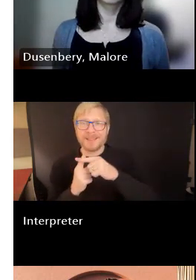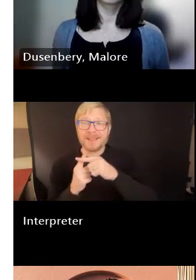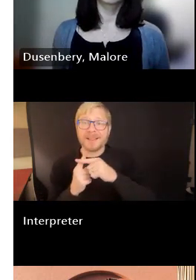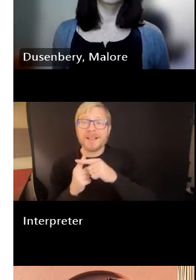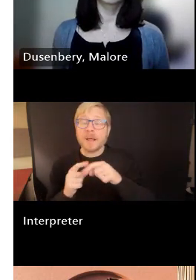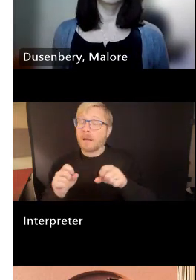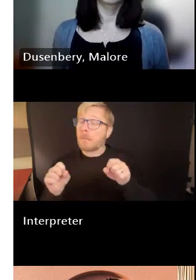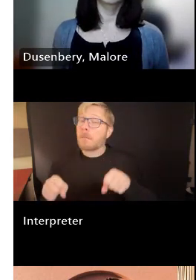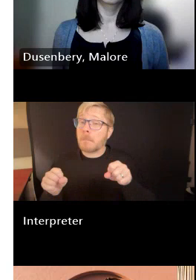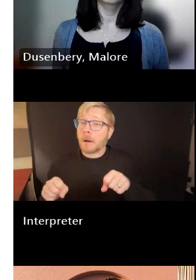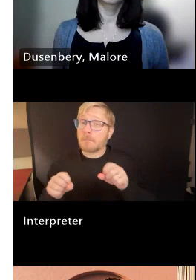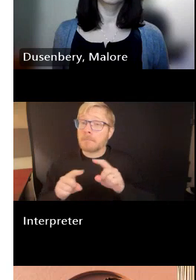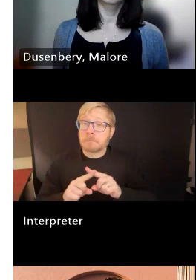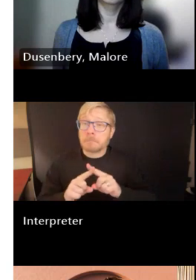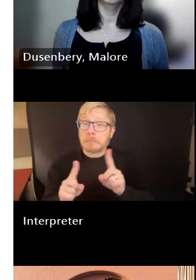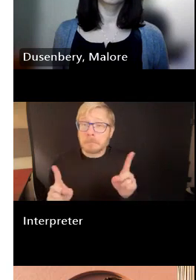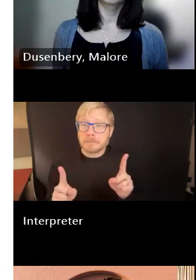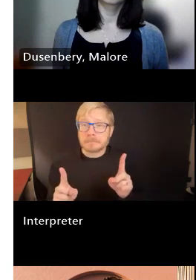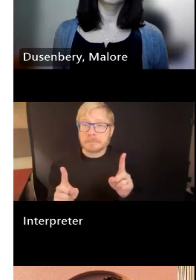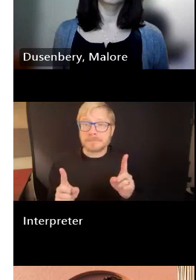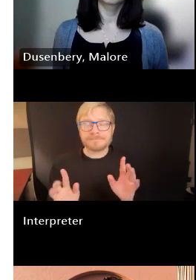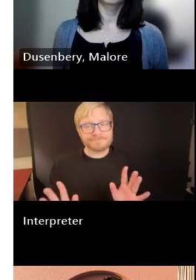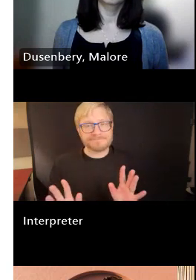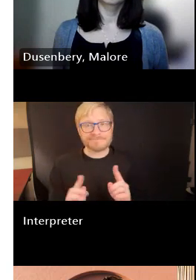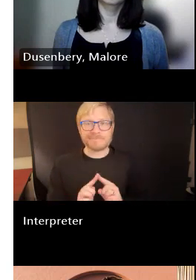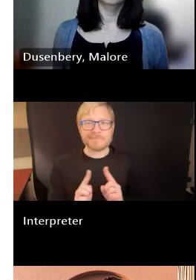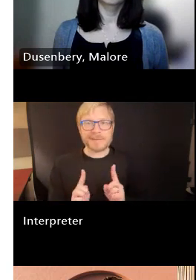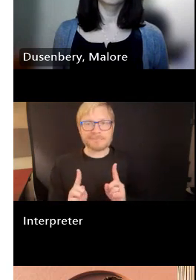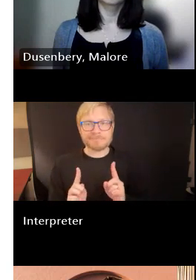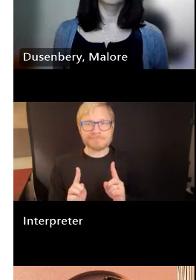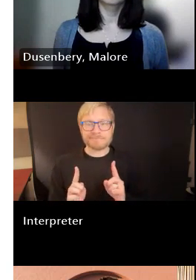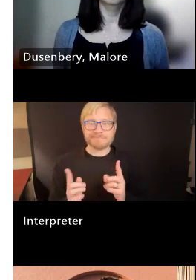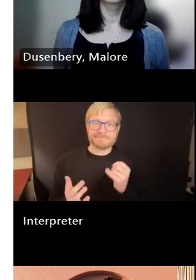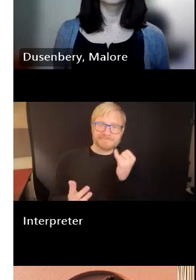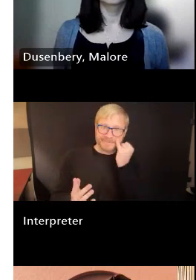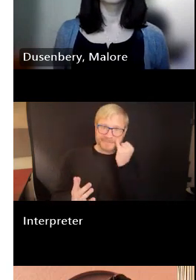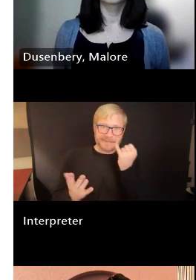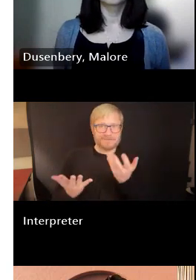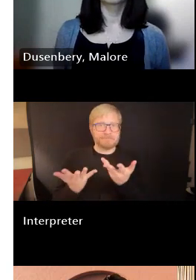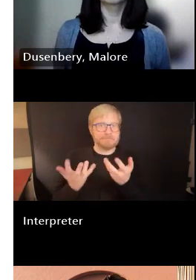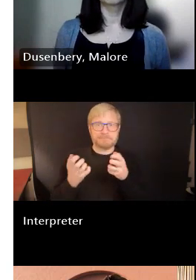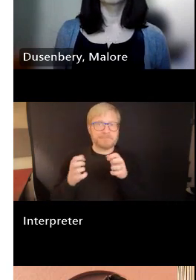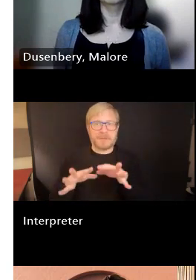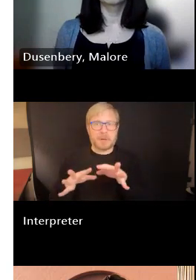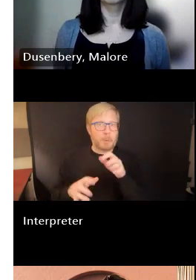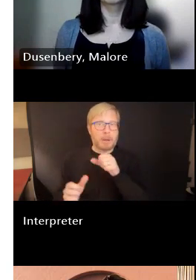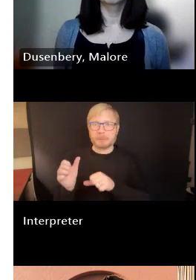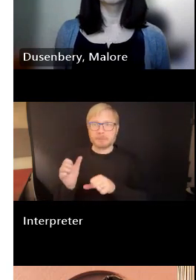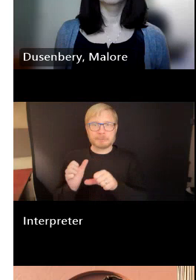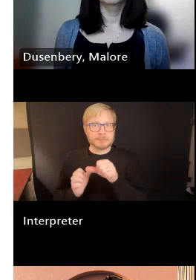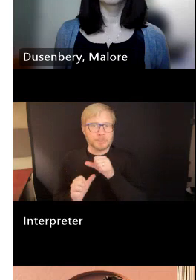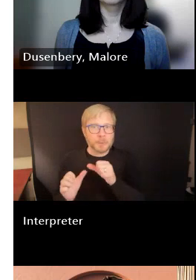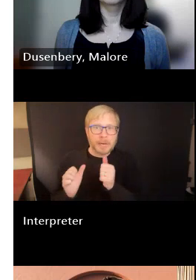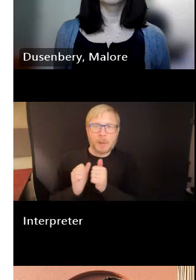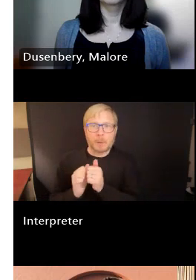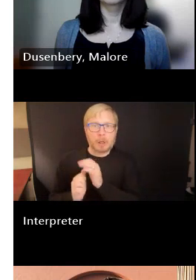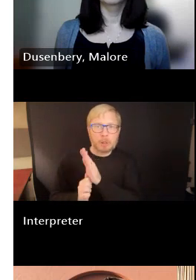But I think overall, not wanting to interact with partner is high across all of the scenarios that I